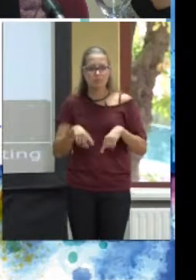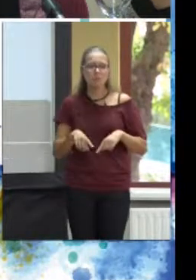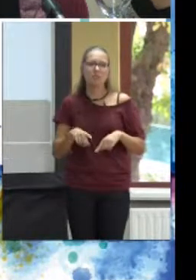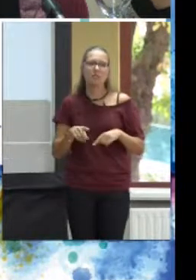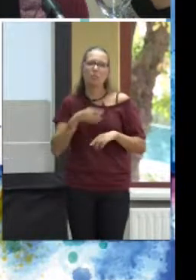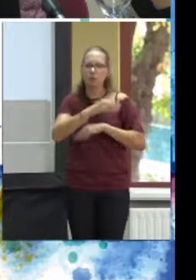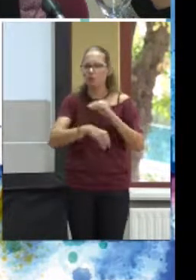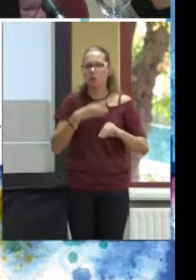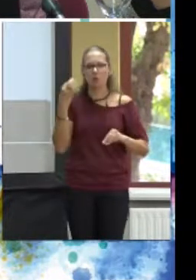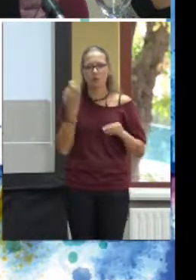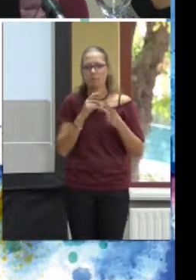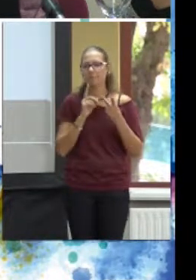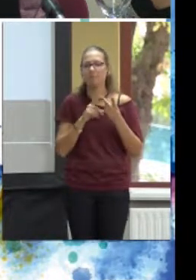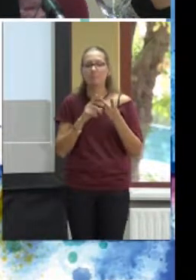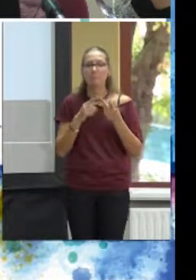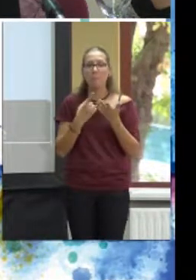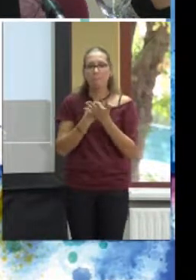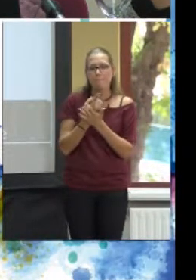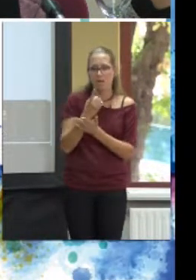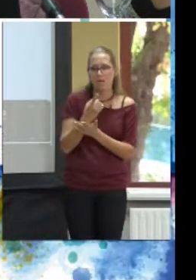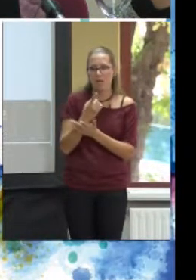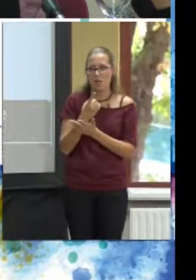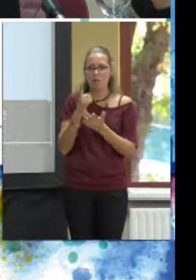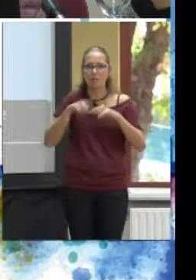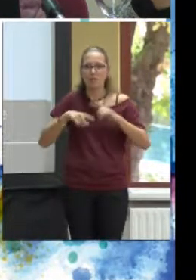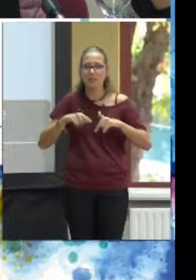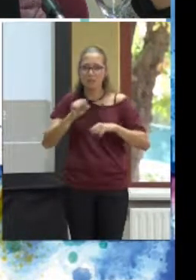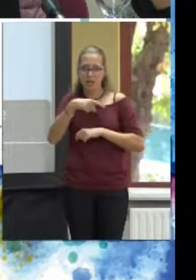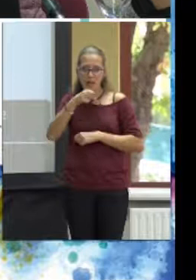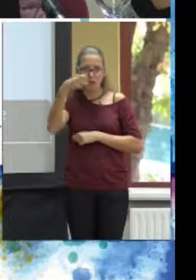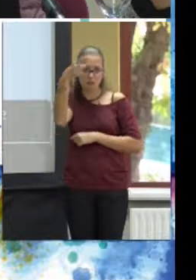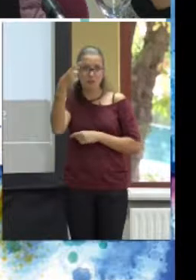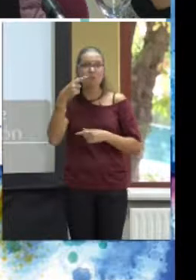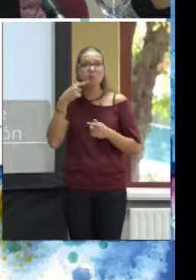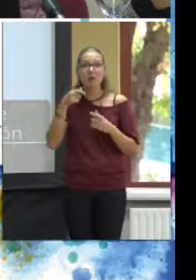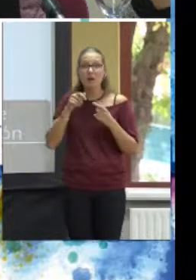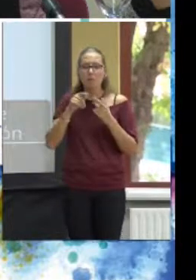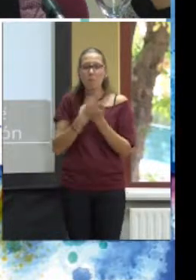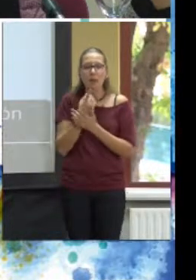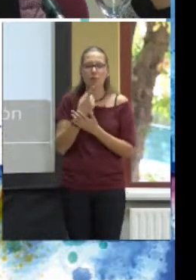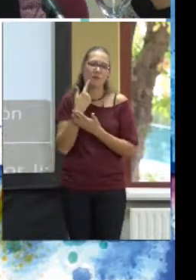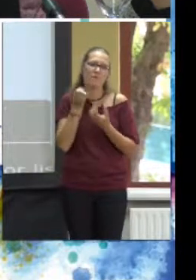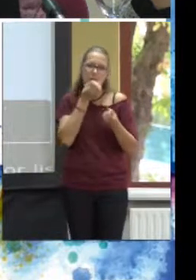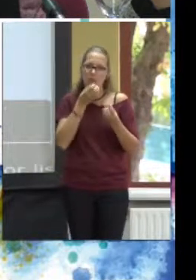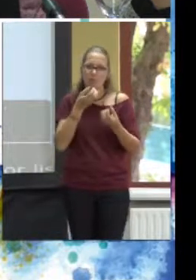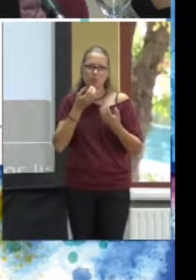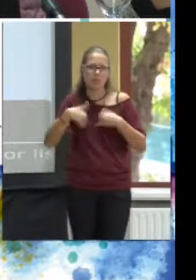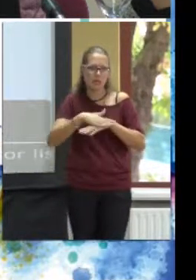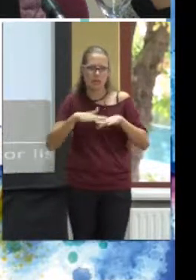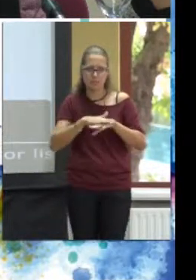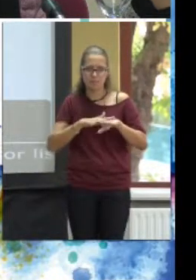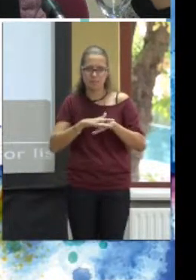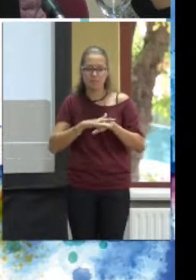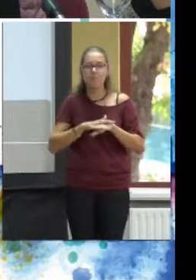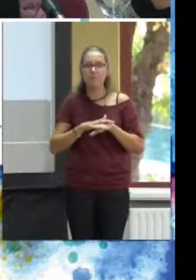other plans or maps or lists of all the plants with on all the floors with the main information. And then